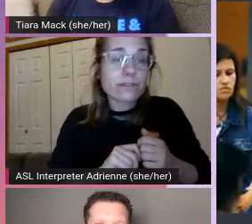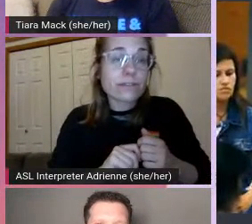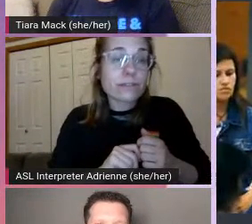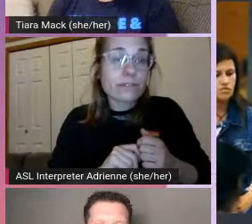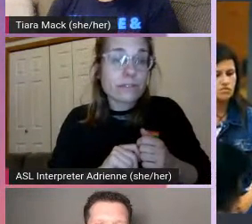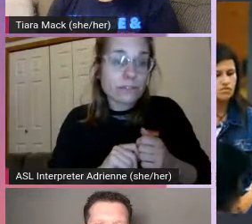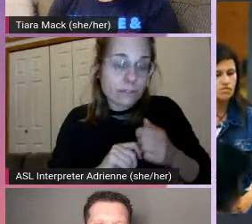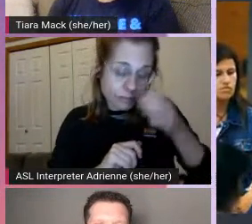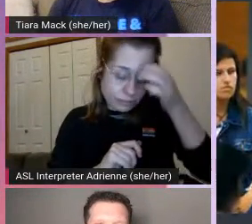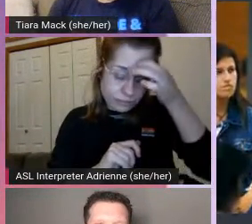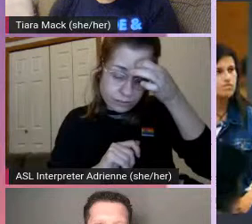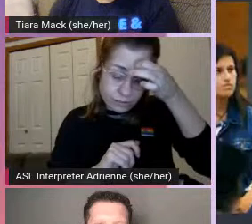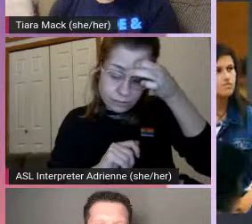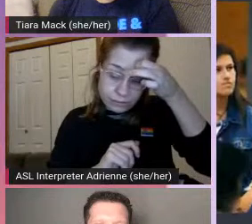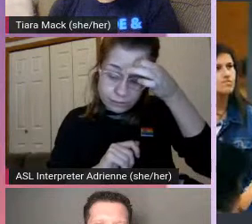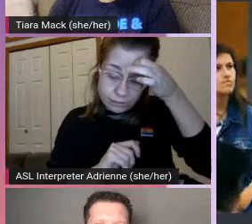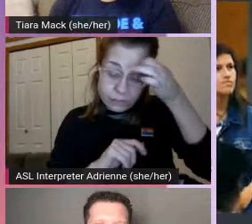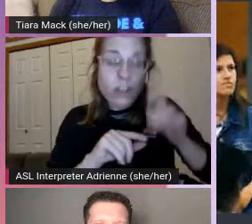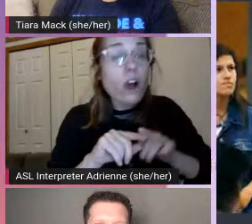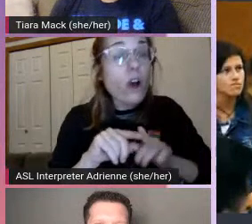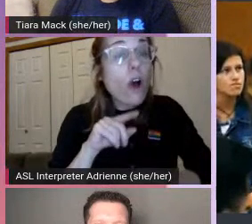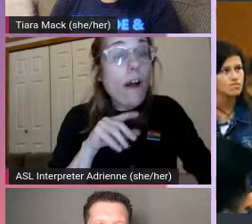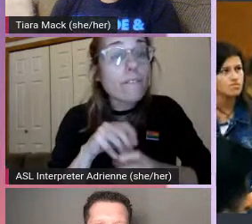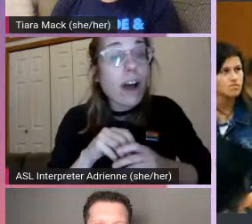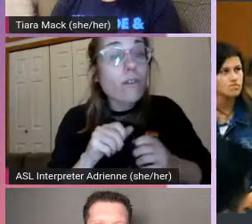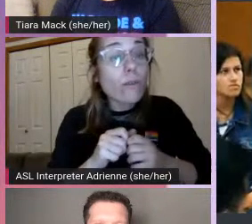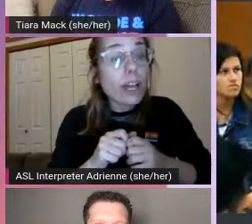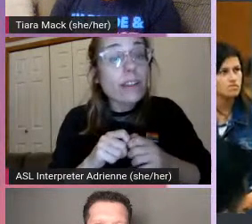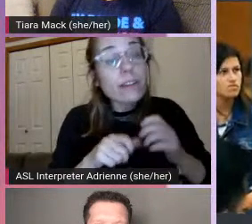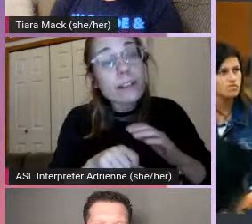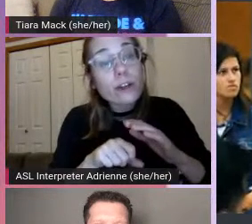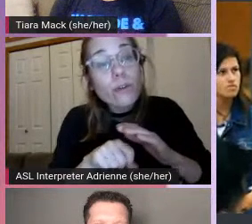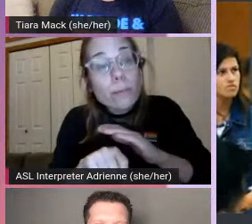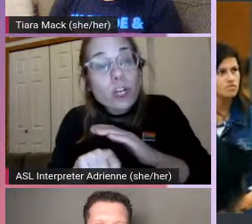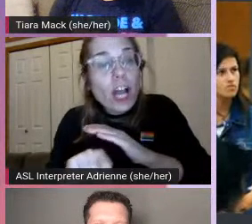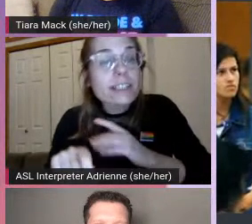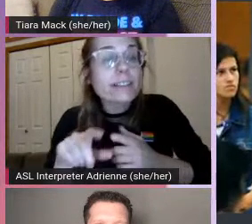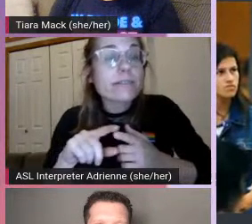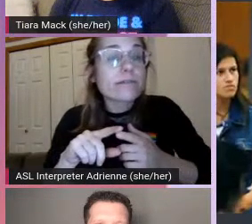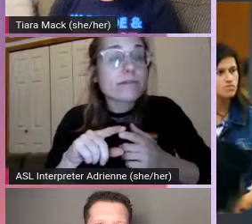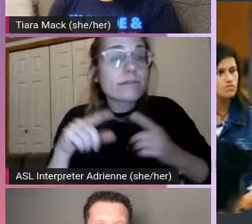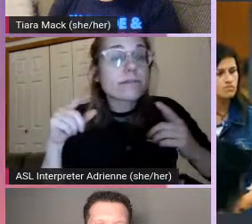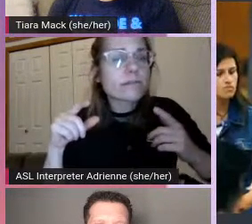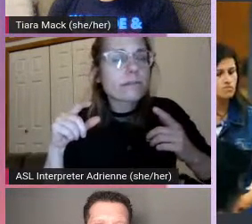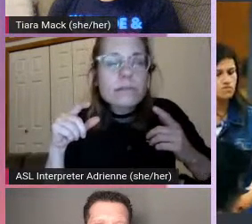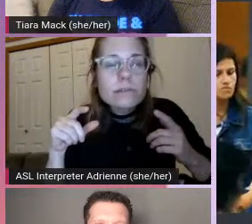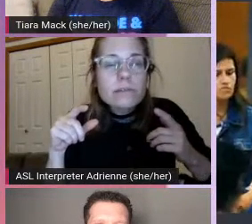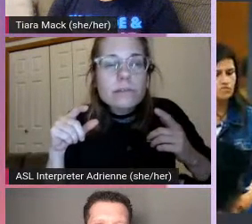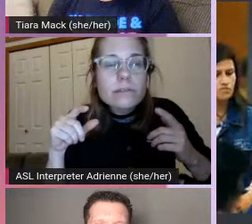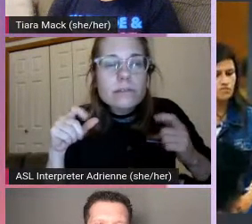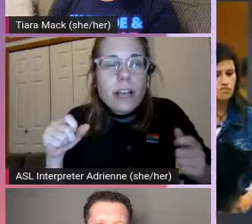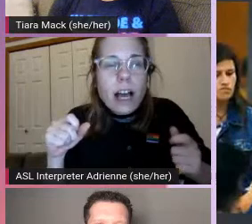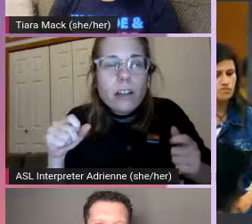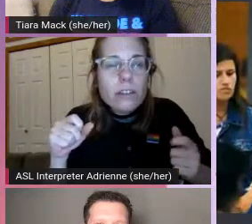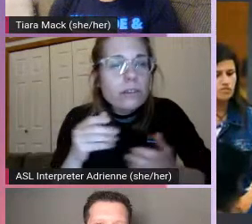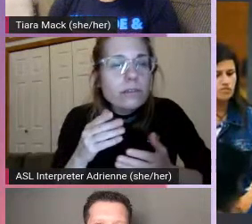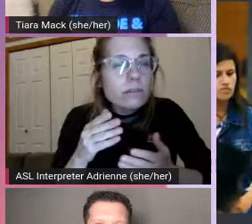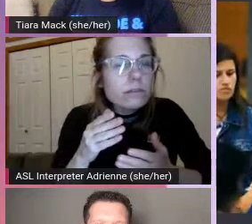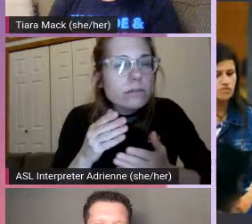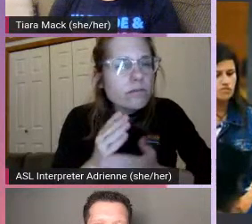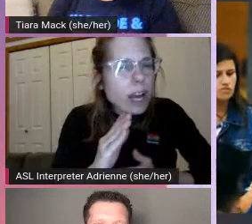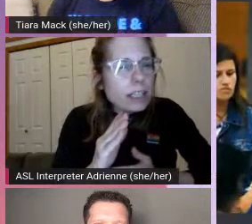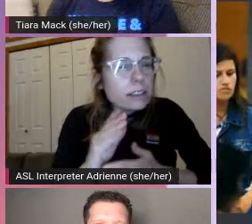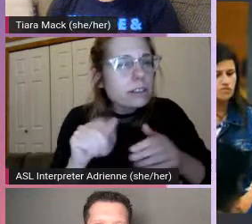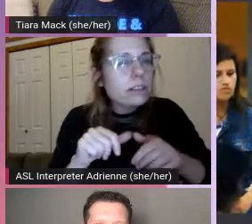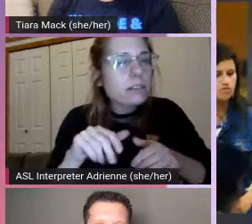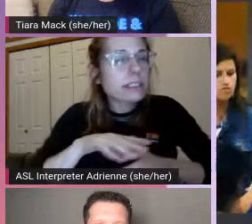reproductive health rights and justice space at Planned Parenthood. Through that experience, I really found